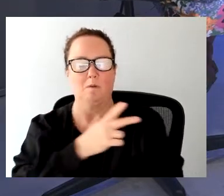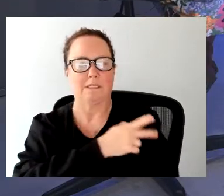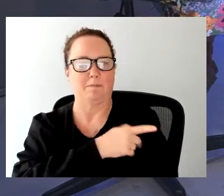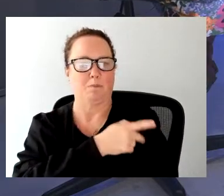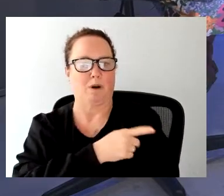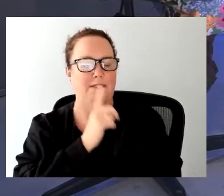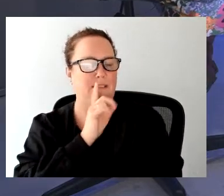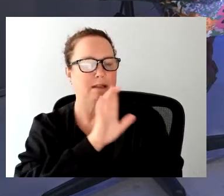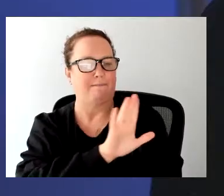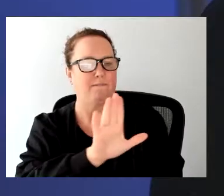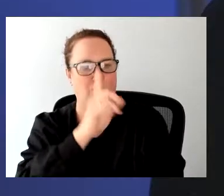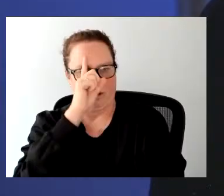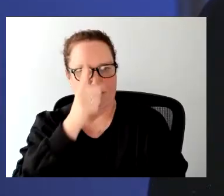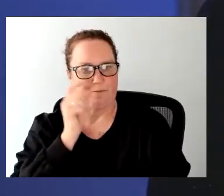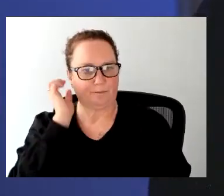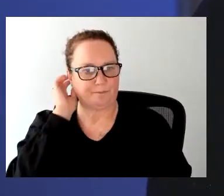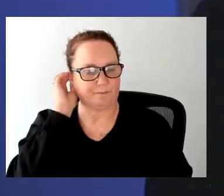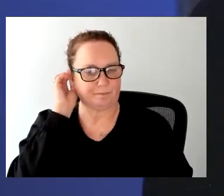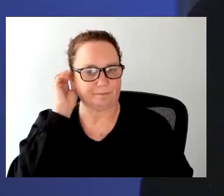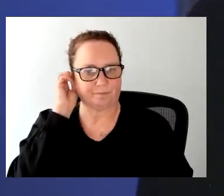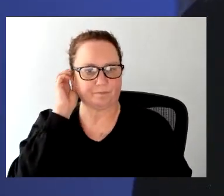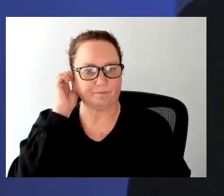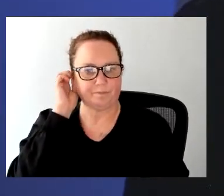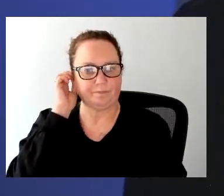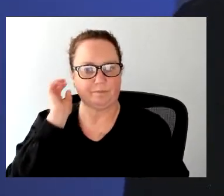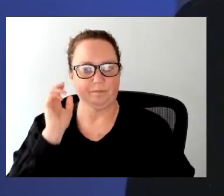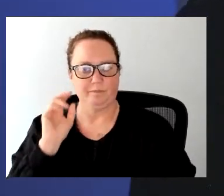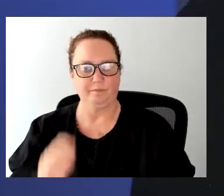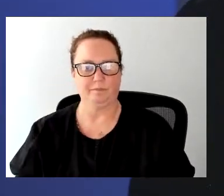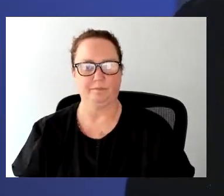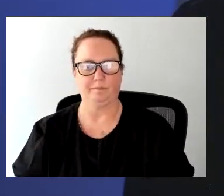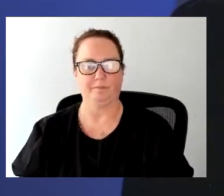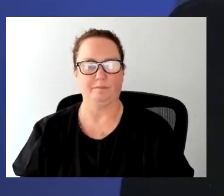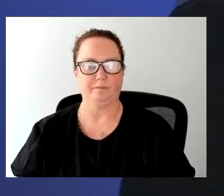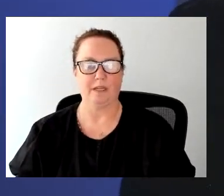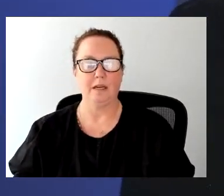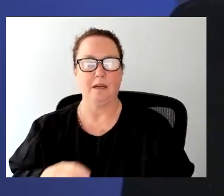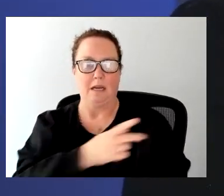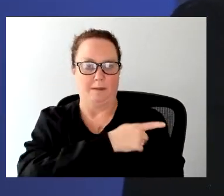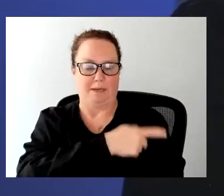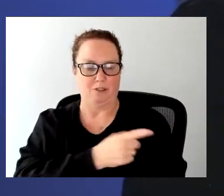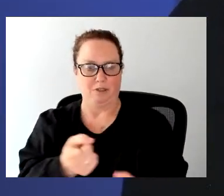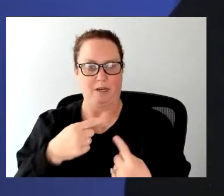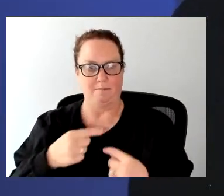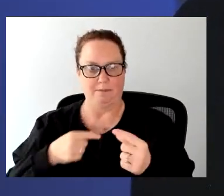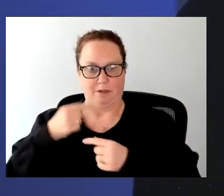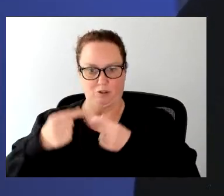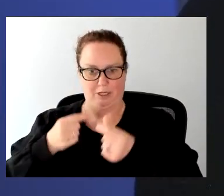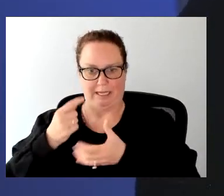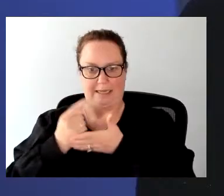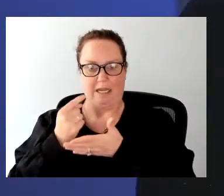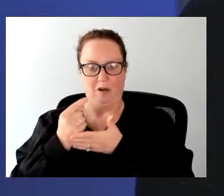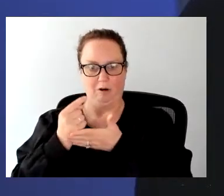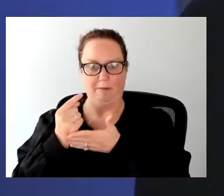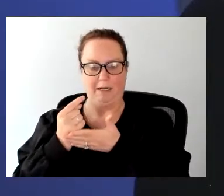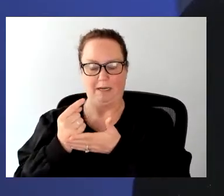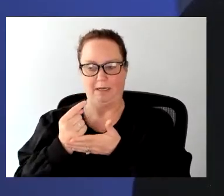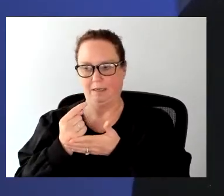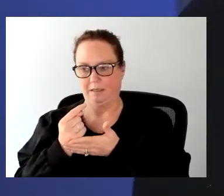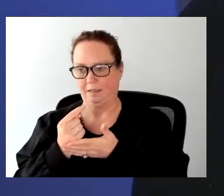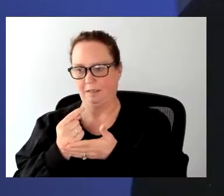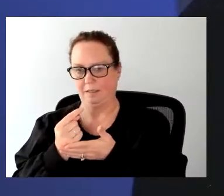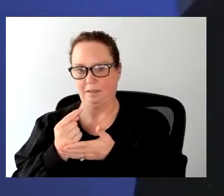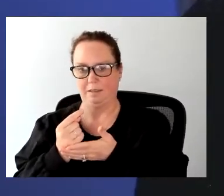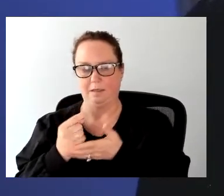patient? Yeah, so a patient comes to us to find out about gene therapy. Then we start